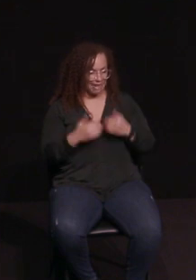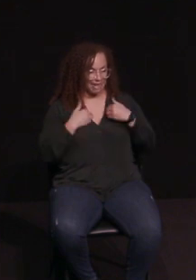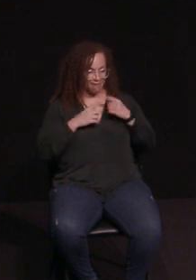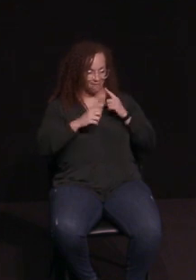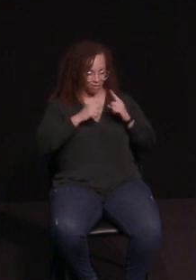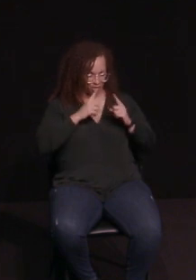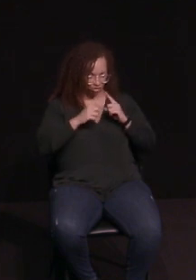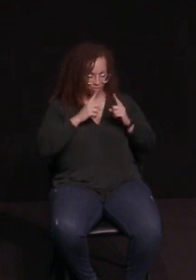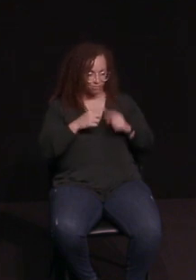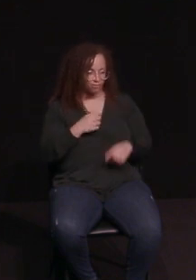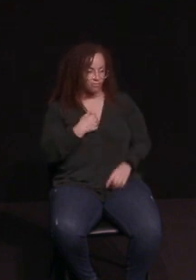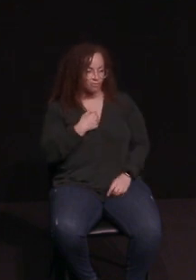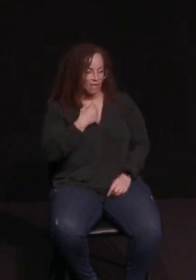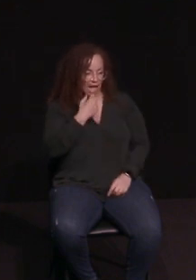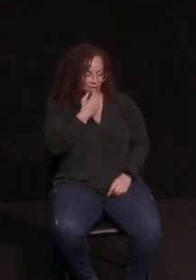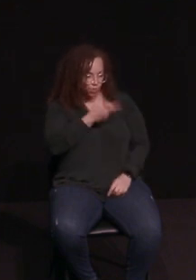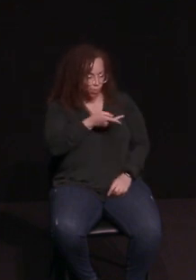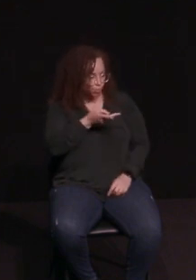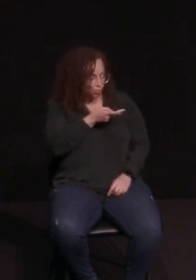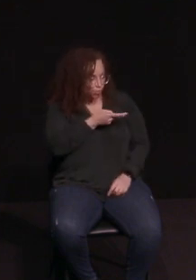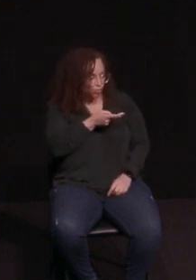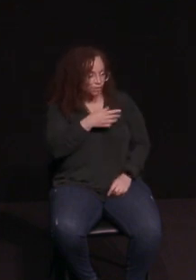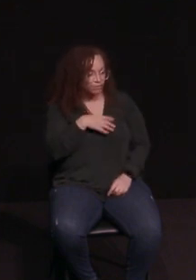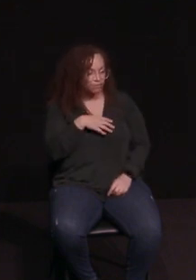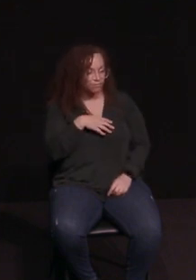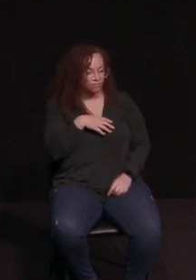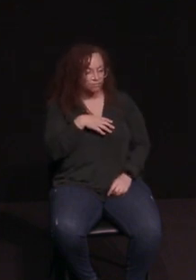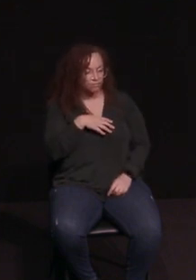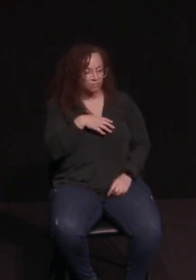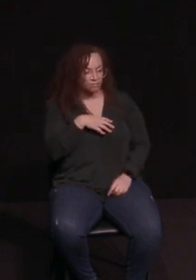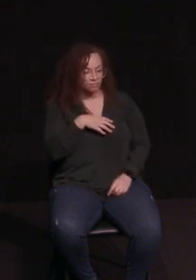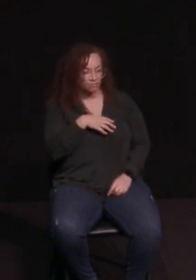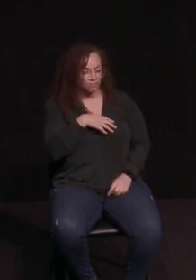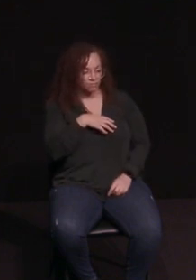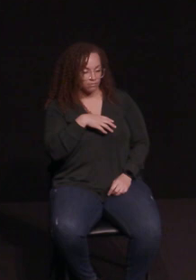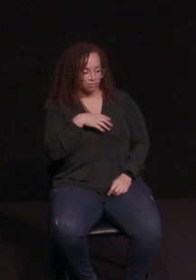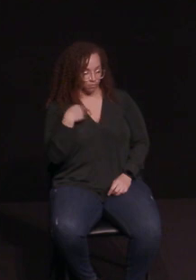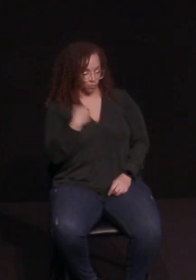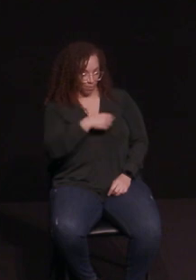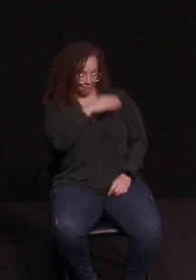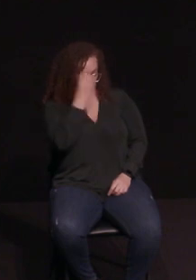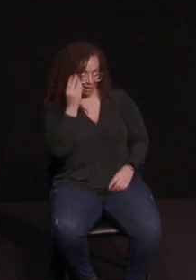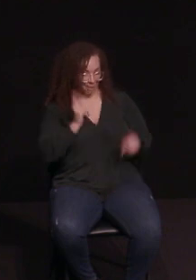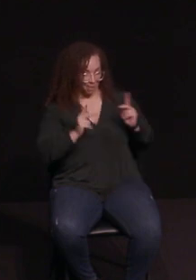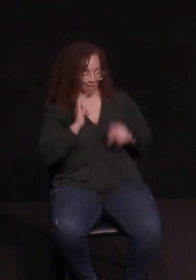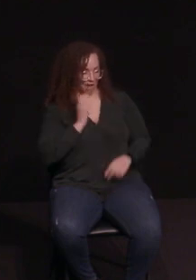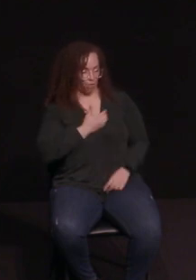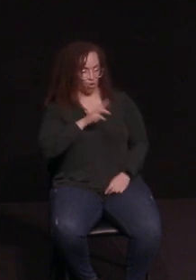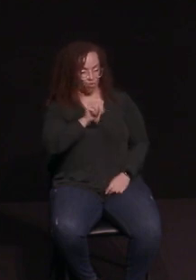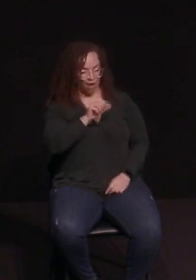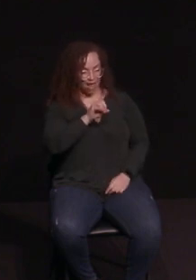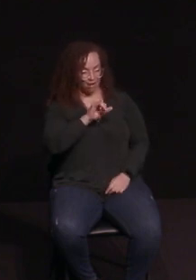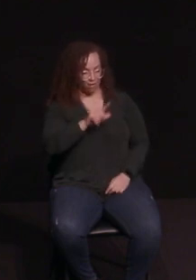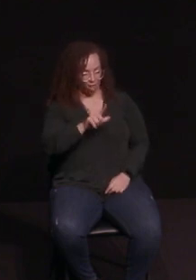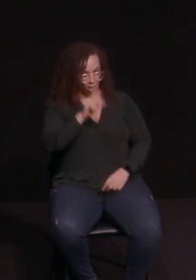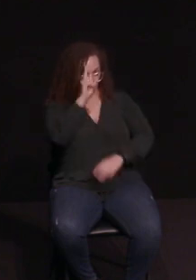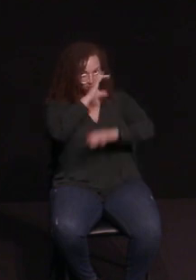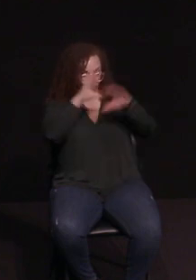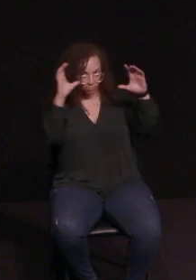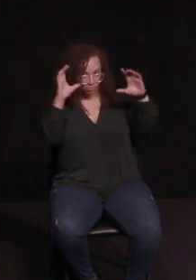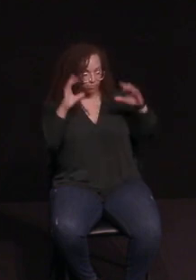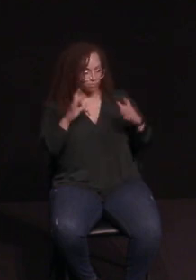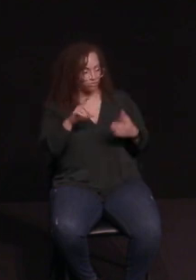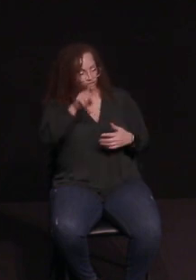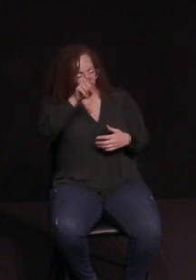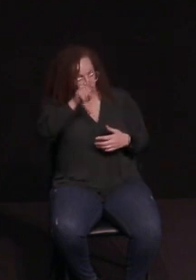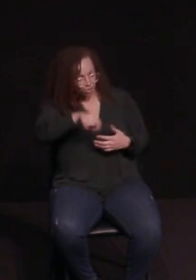that as Black people, our radical visions deserve to be brought to life, right? To come